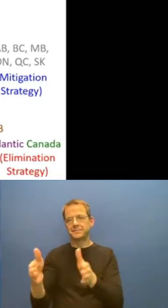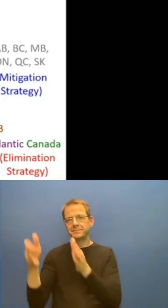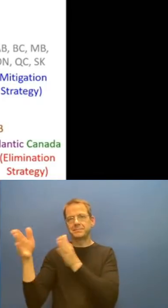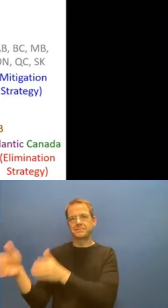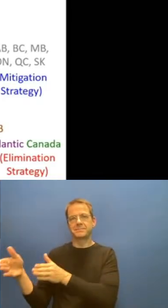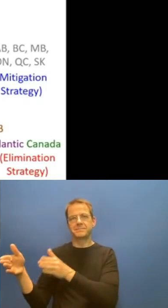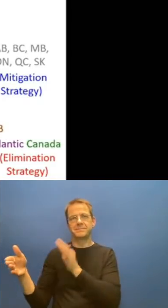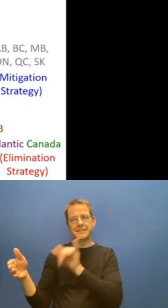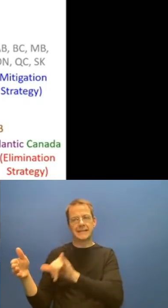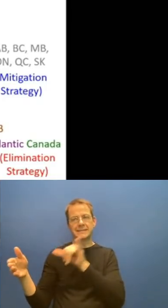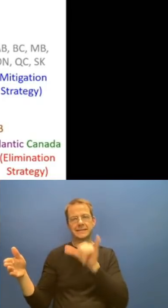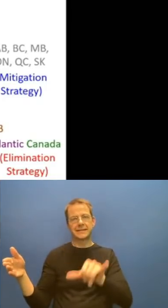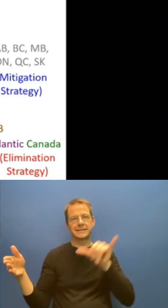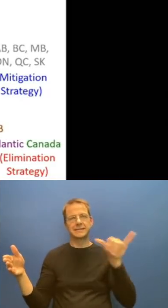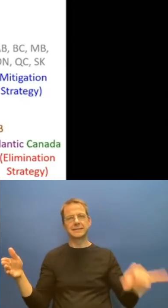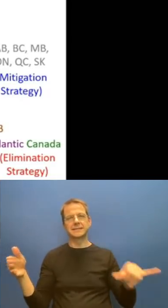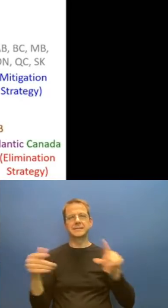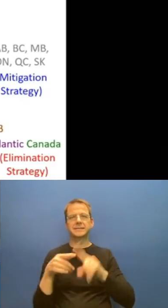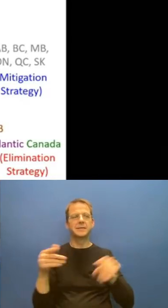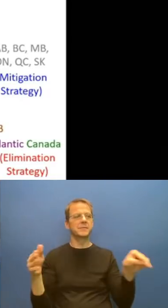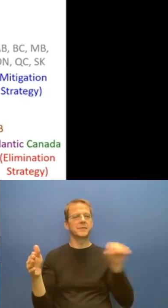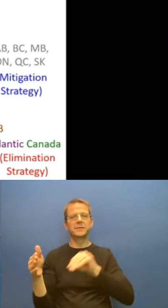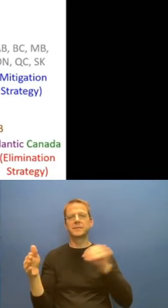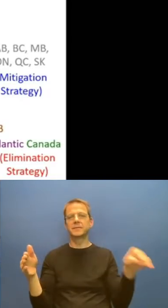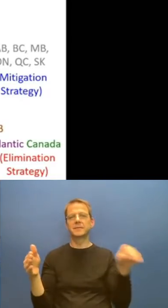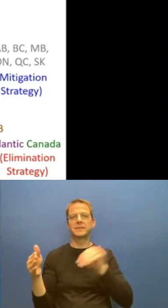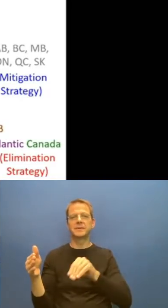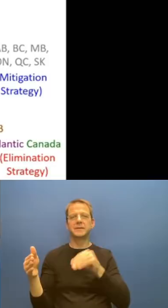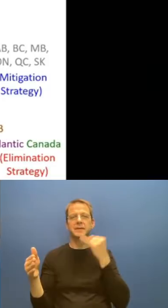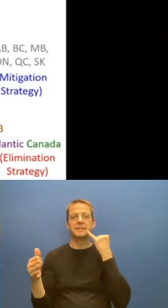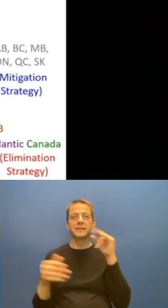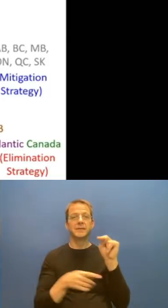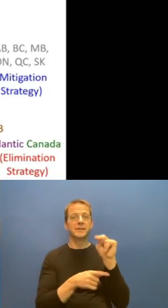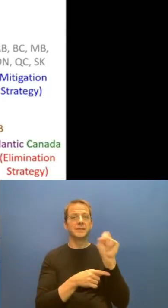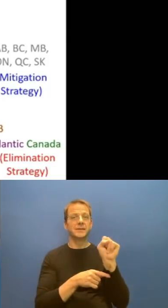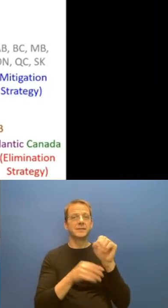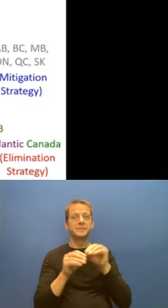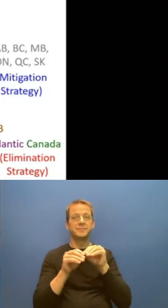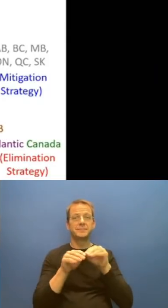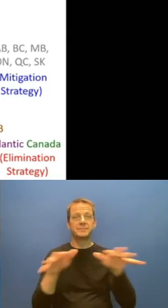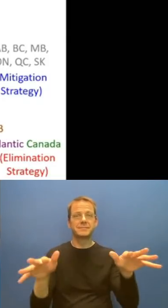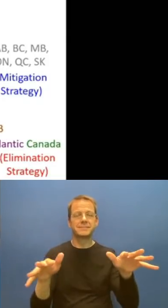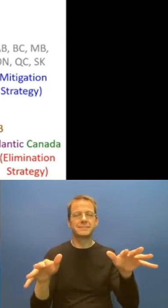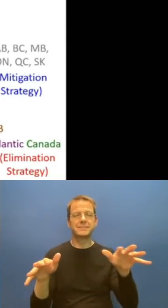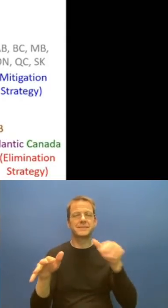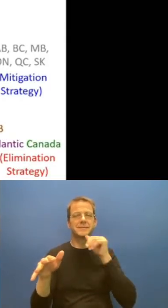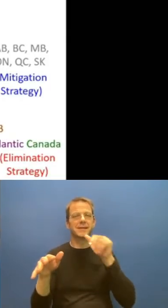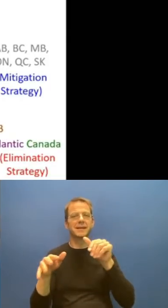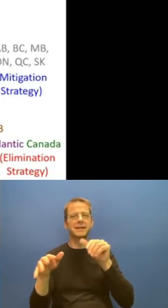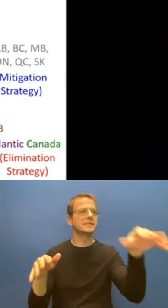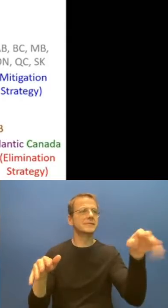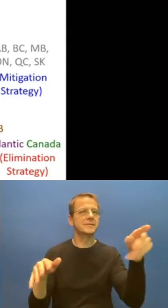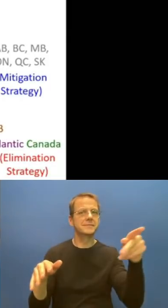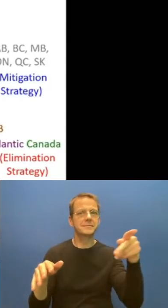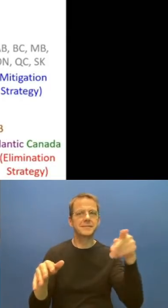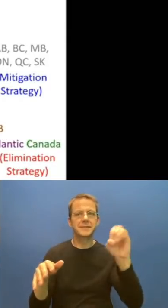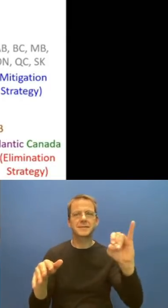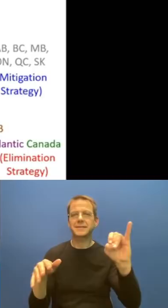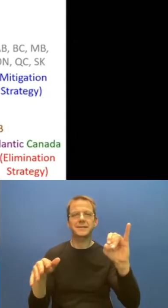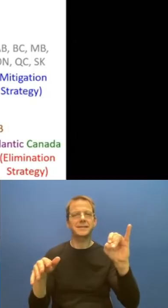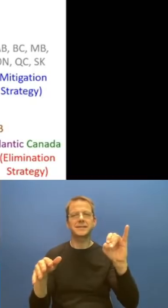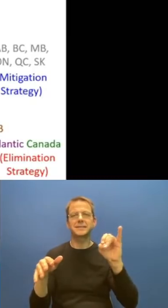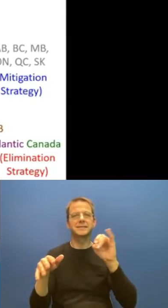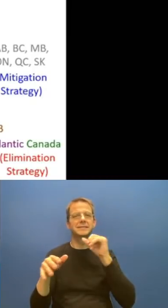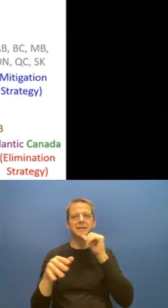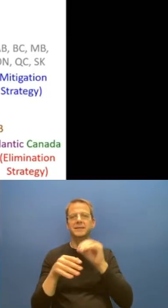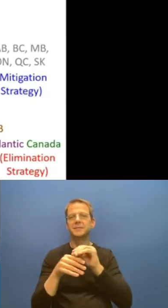spread to Prince Edward Island or New Brunswick. What is also interesting in this